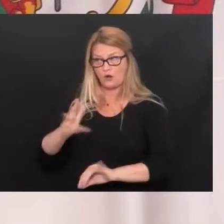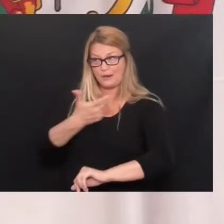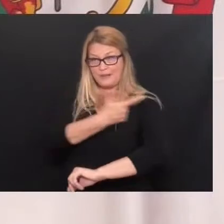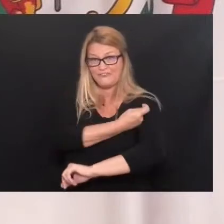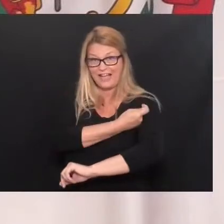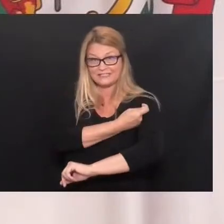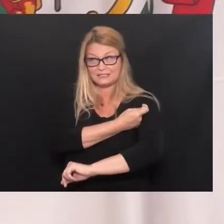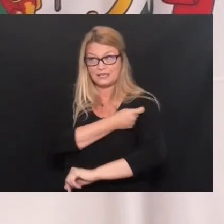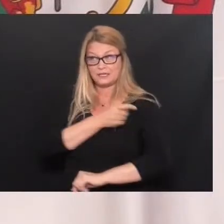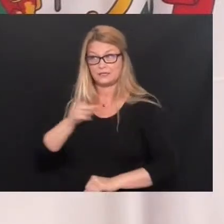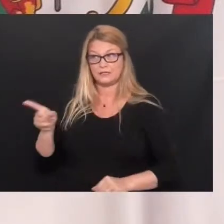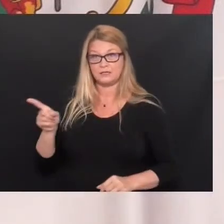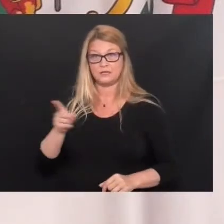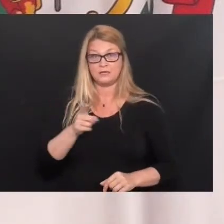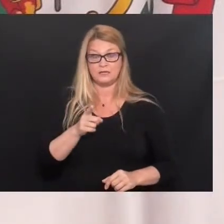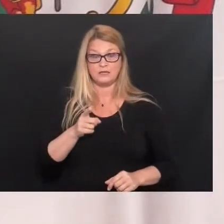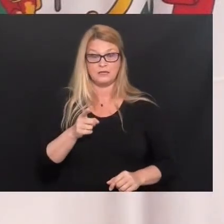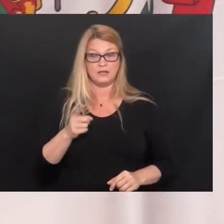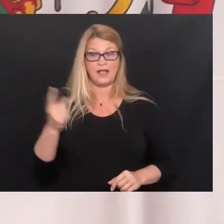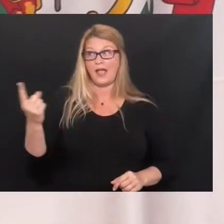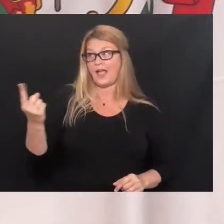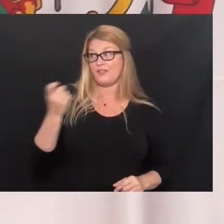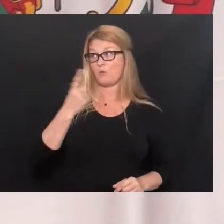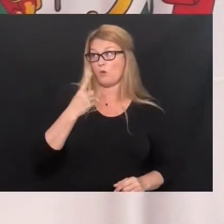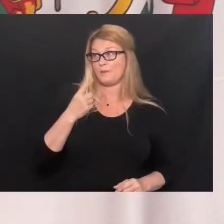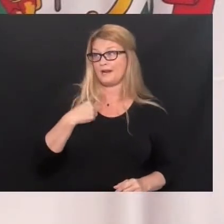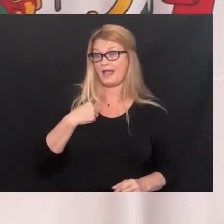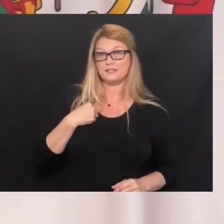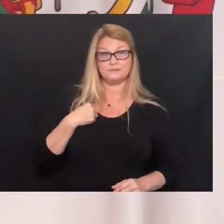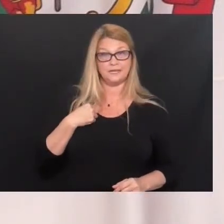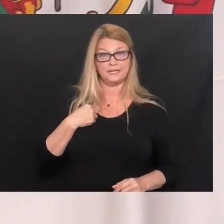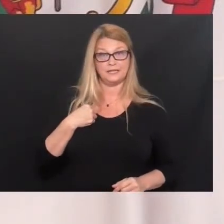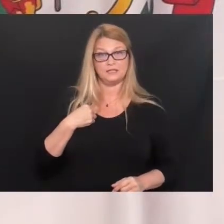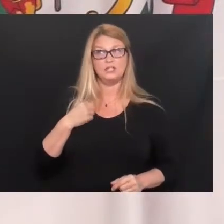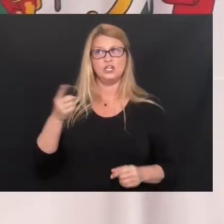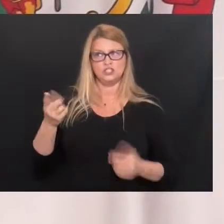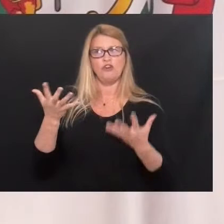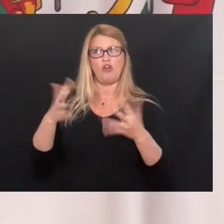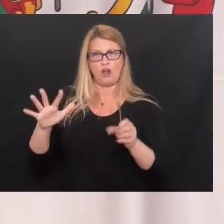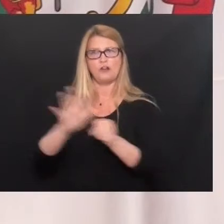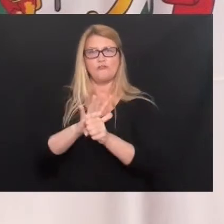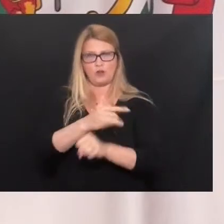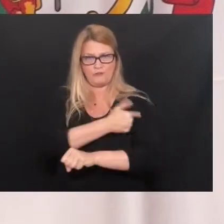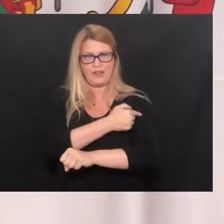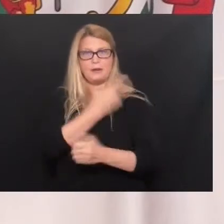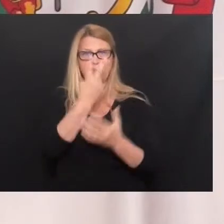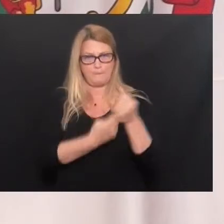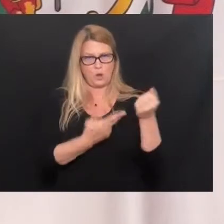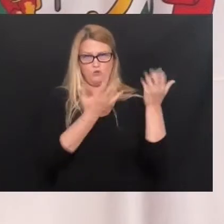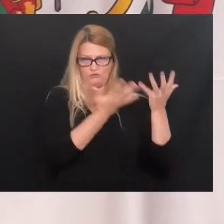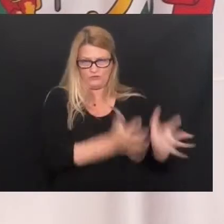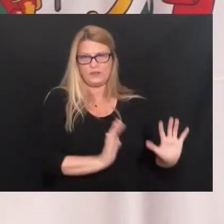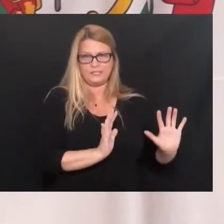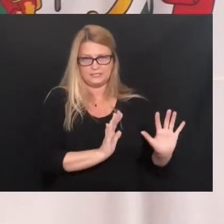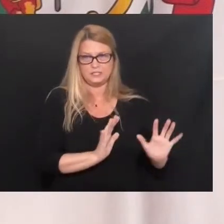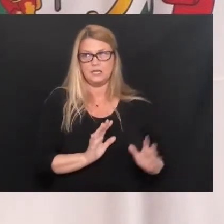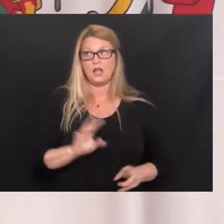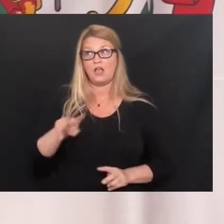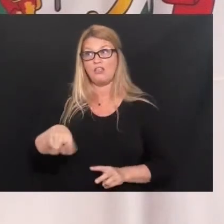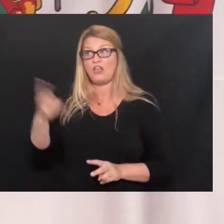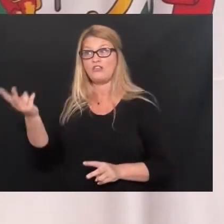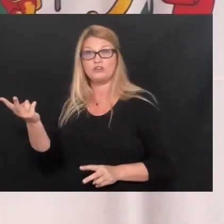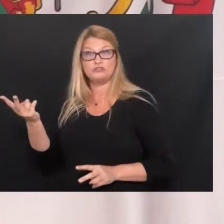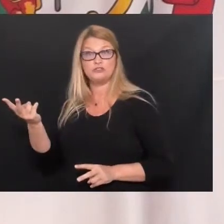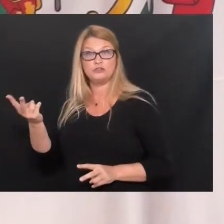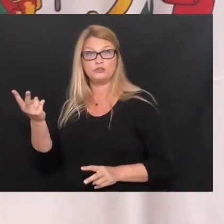vaccinated? And the lady that asked me about the mask had been fully vaccinated. She had both of her vaccinations. The